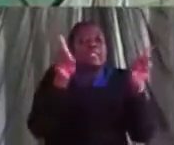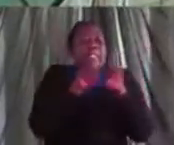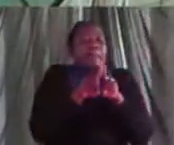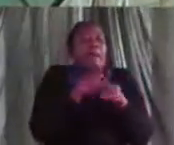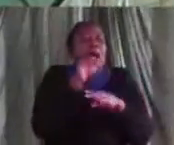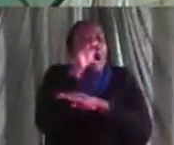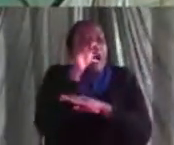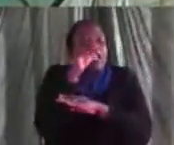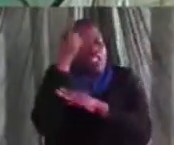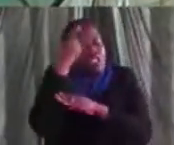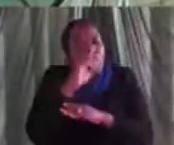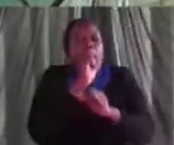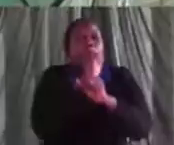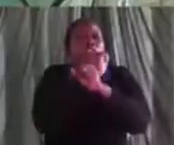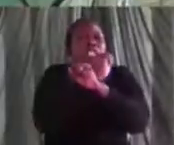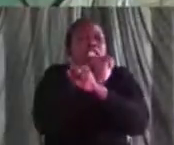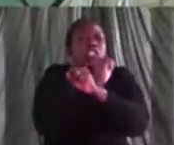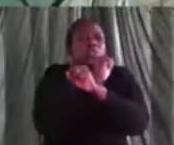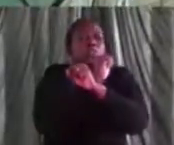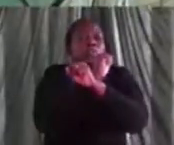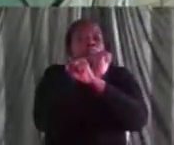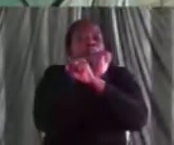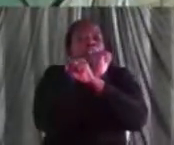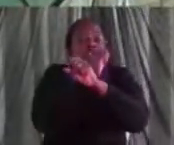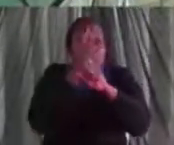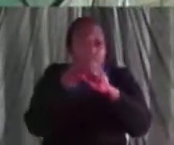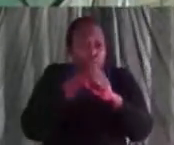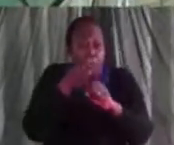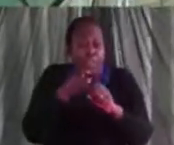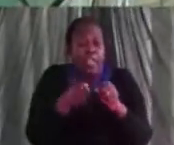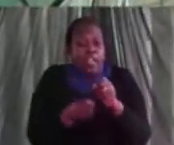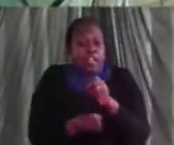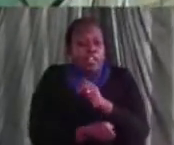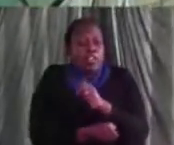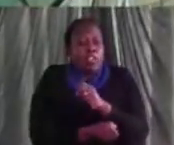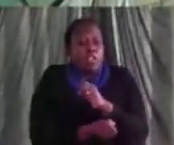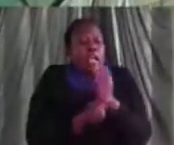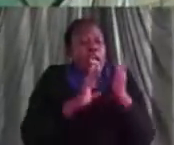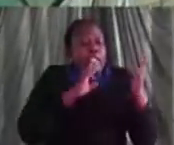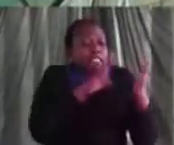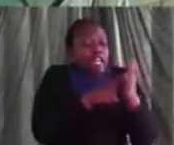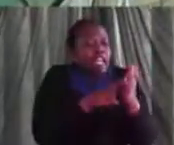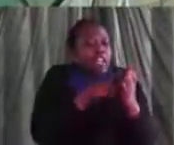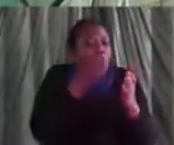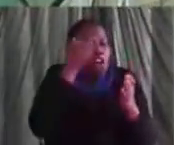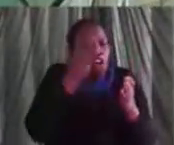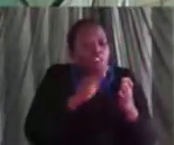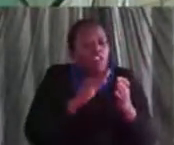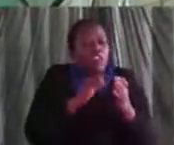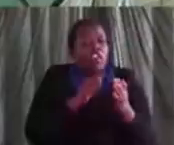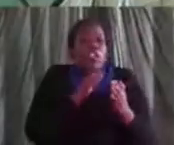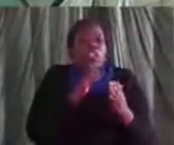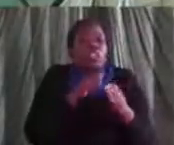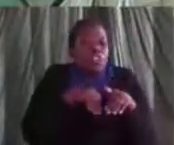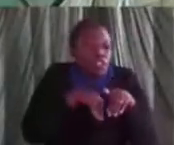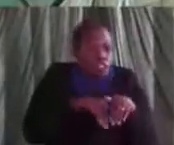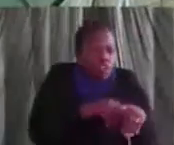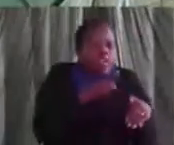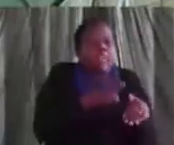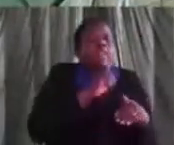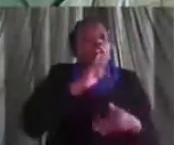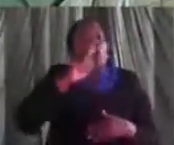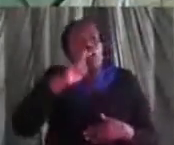protection, essentially, from the consequences of disobeying that order. So that in the long